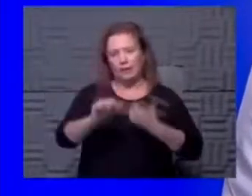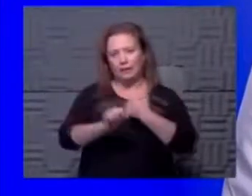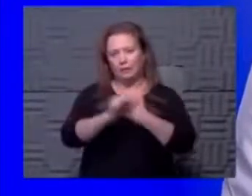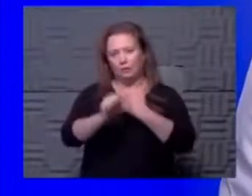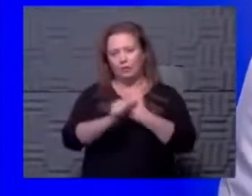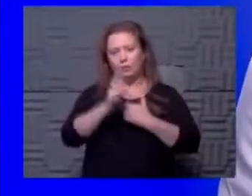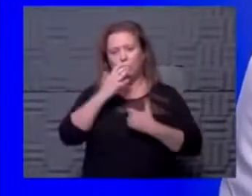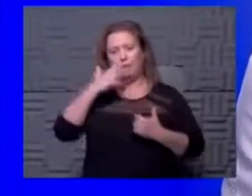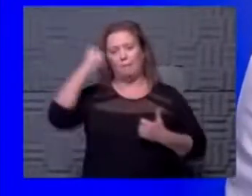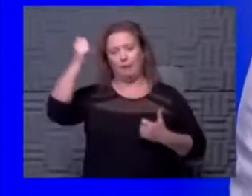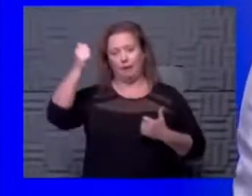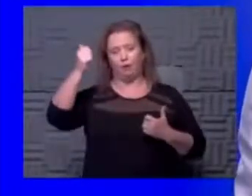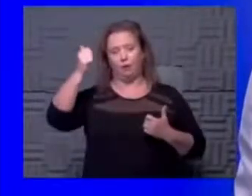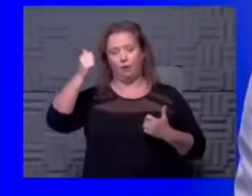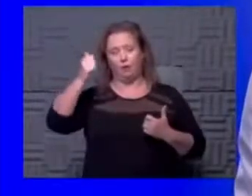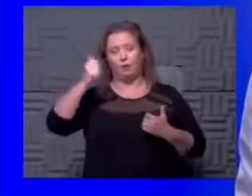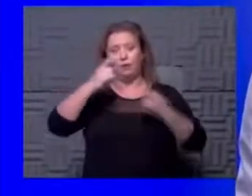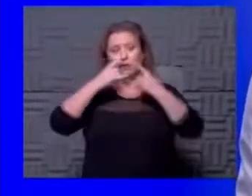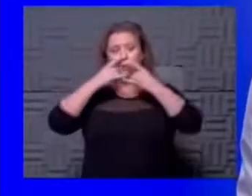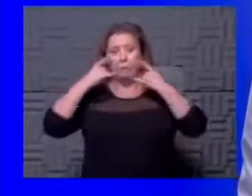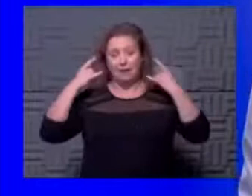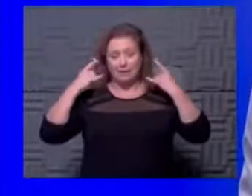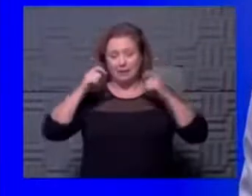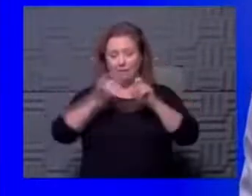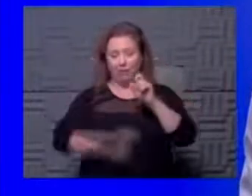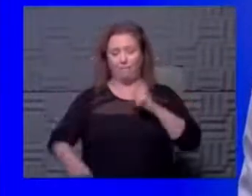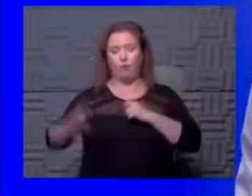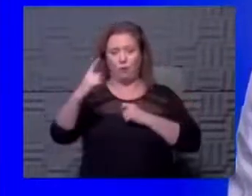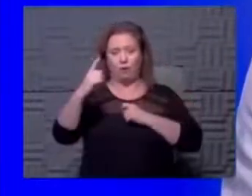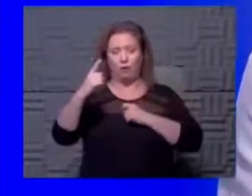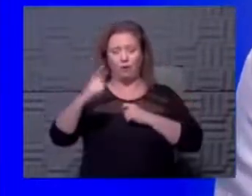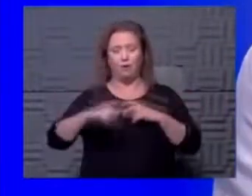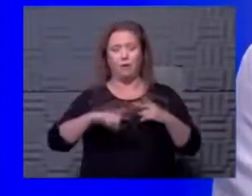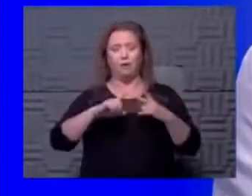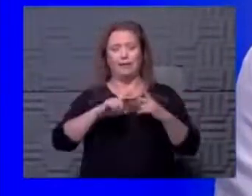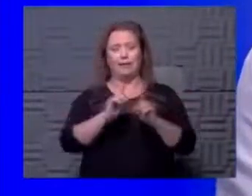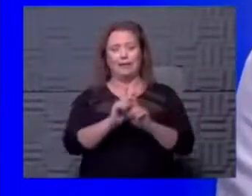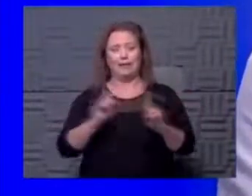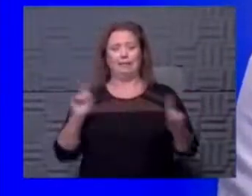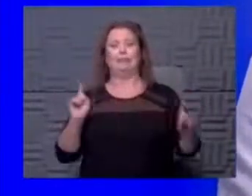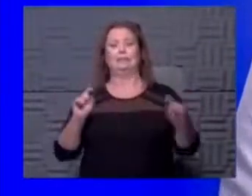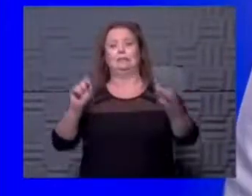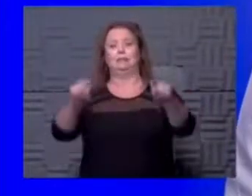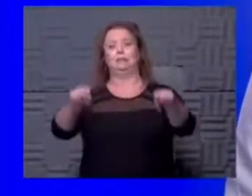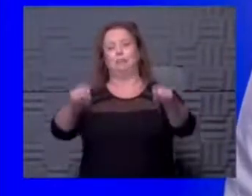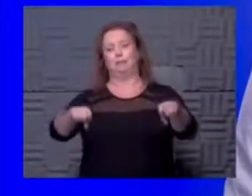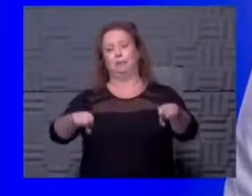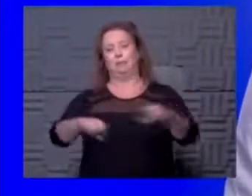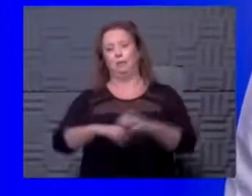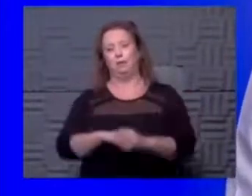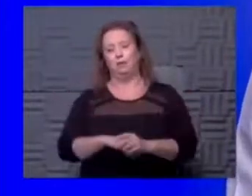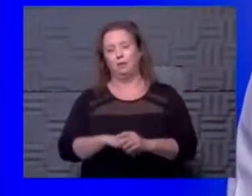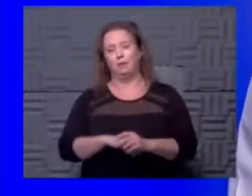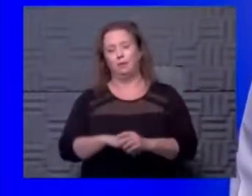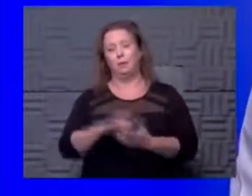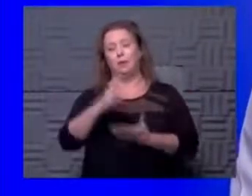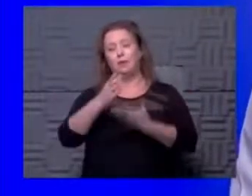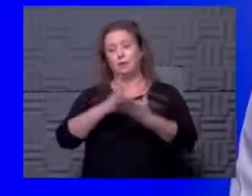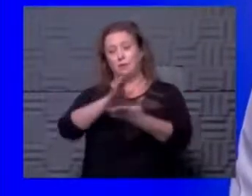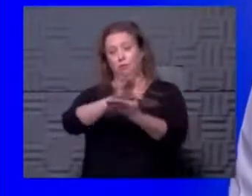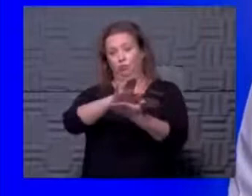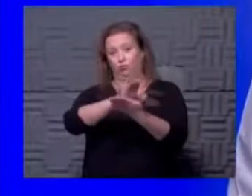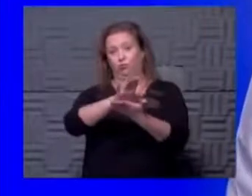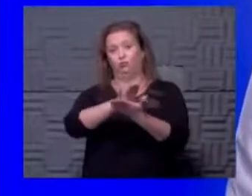be better. So that is absolutely masking for everybody and distancing as much as possible. Some